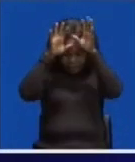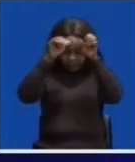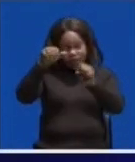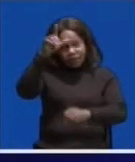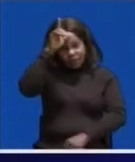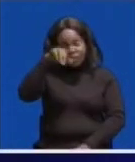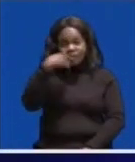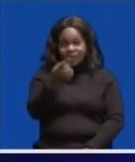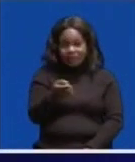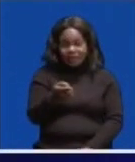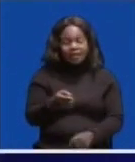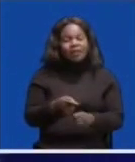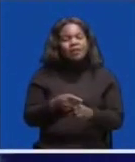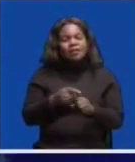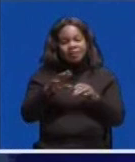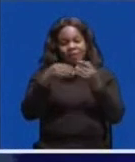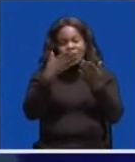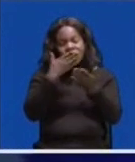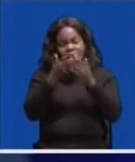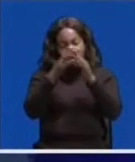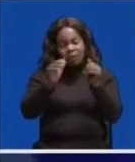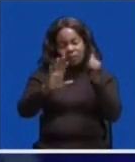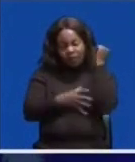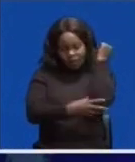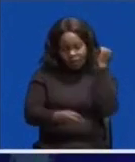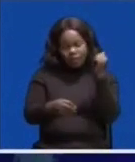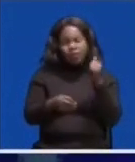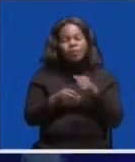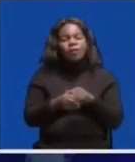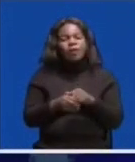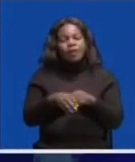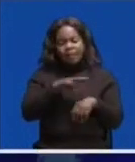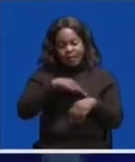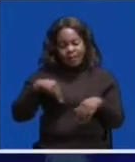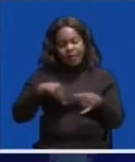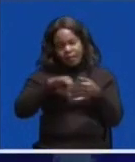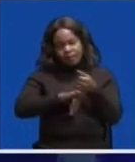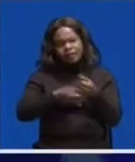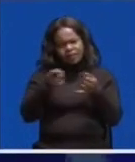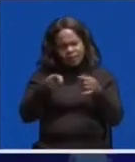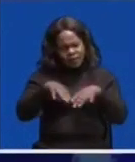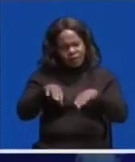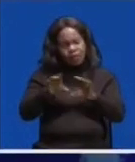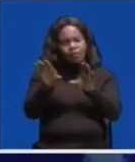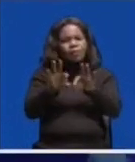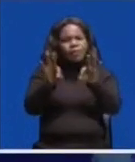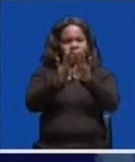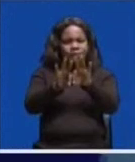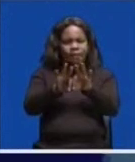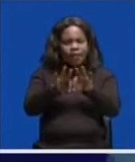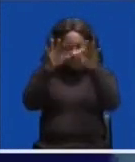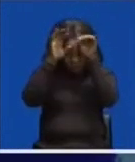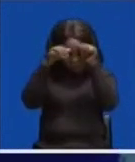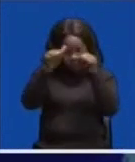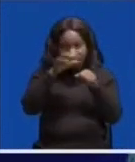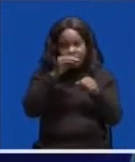President Edgar Lungu says provision of decent housing for the poor and vulnerable members of society remains a priority. President